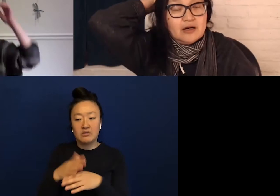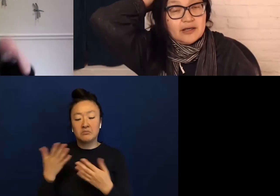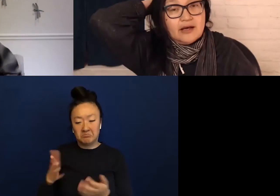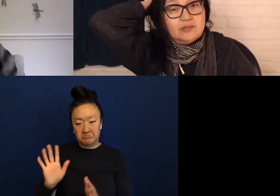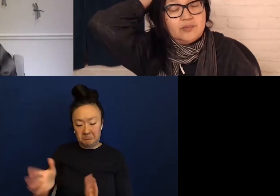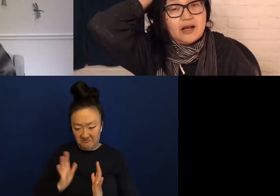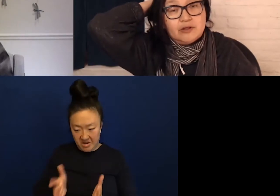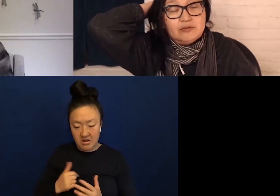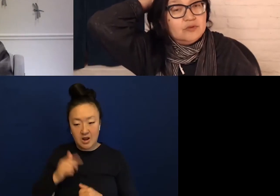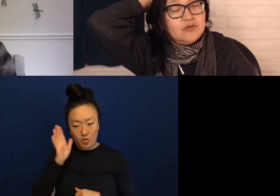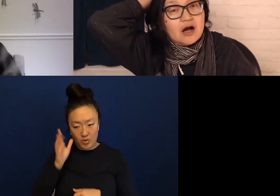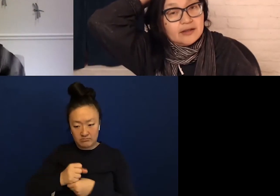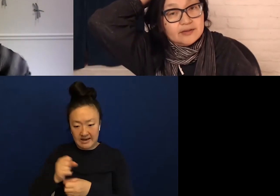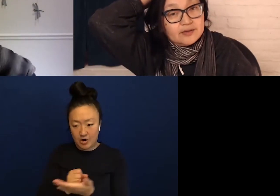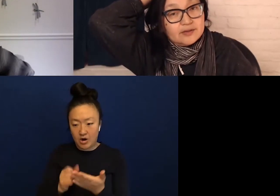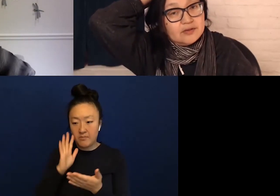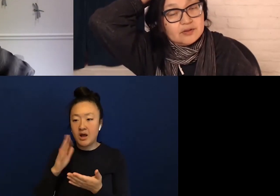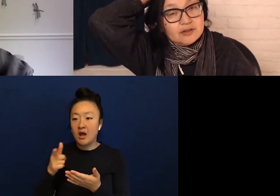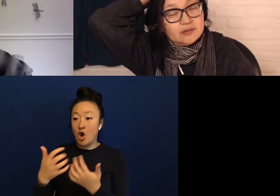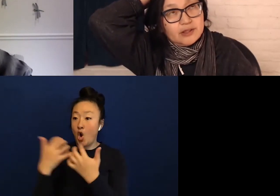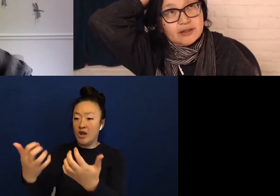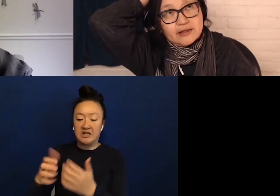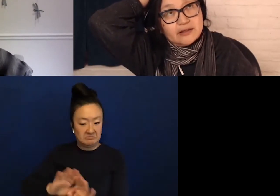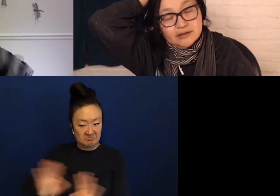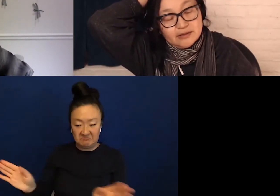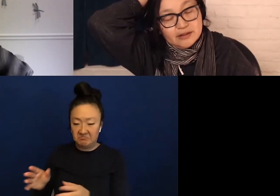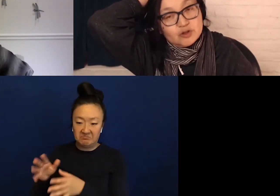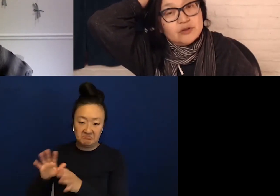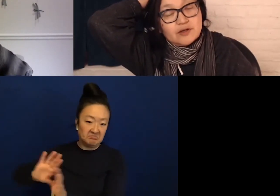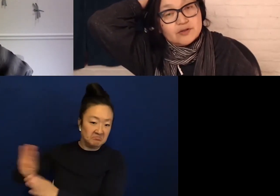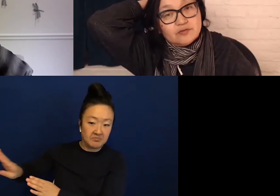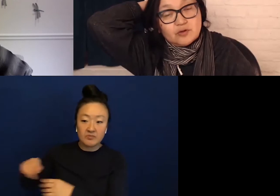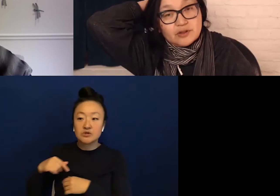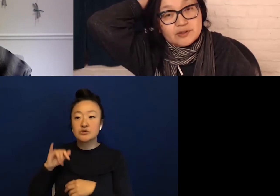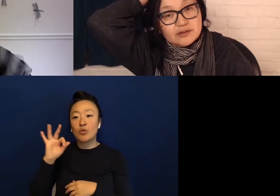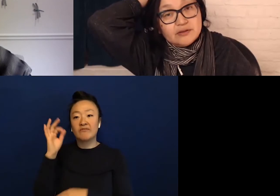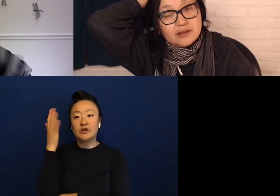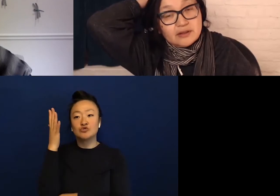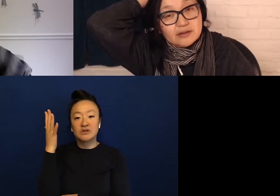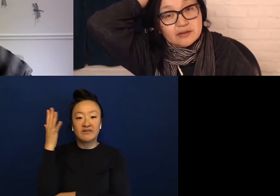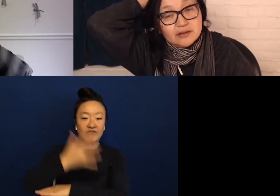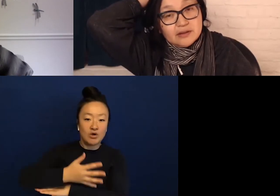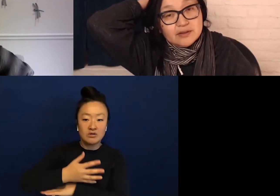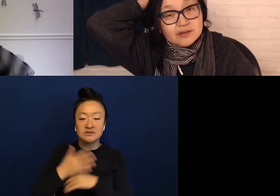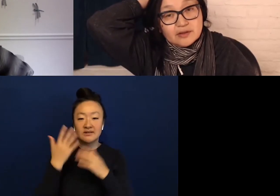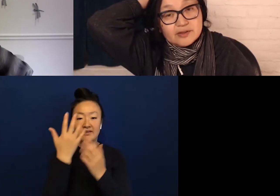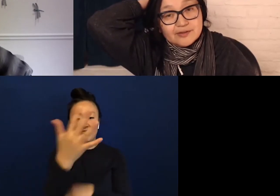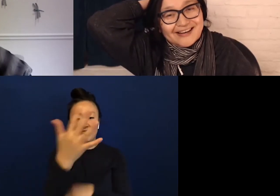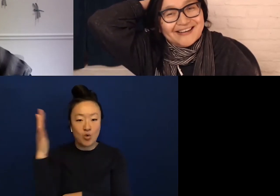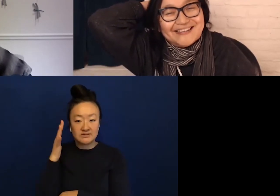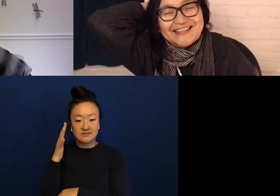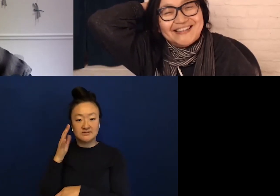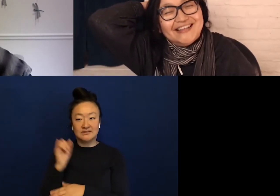make art now, but I'm going to remove the audience. So it's a little bit like if a tree falls in the forest, is the art